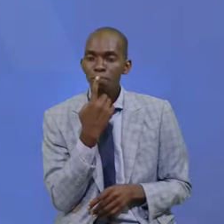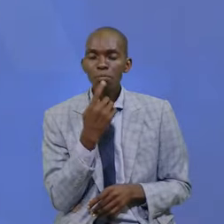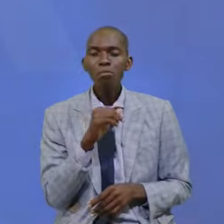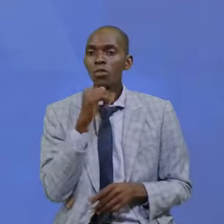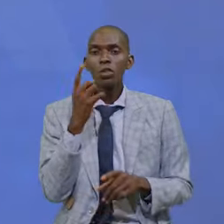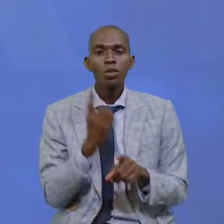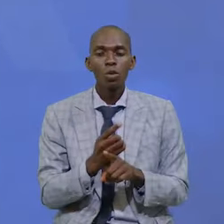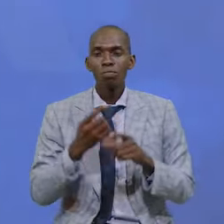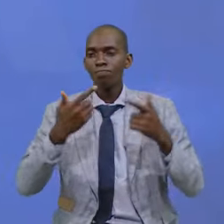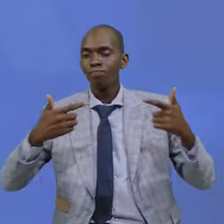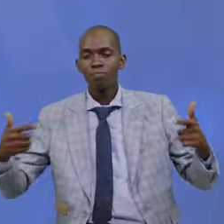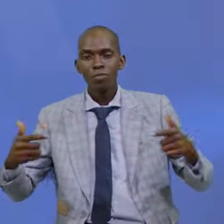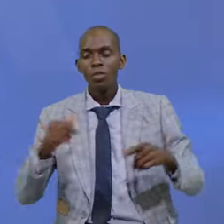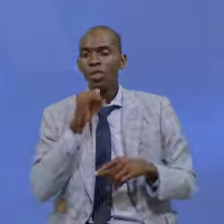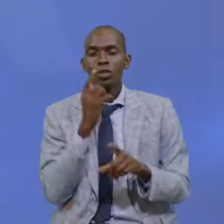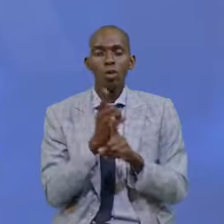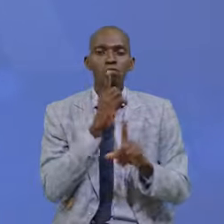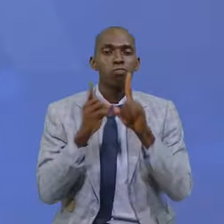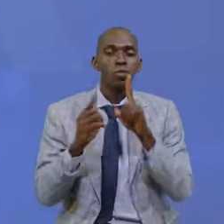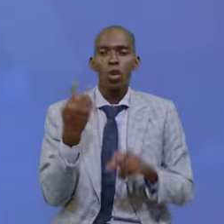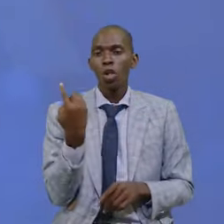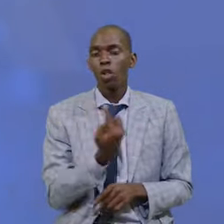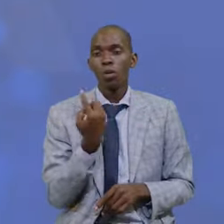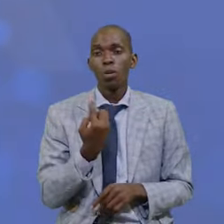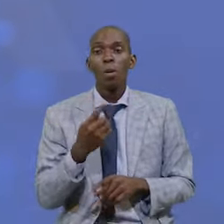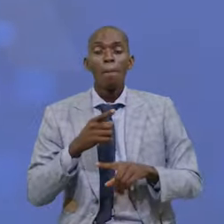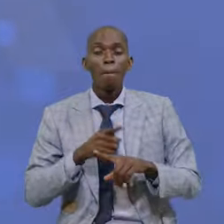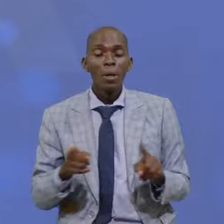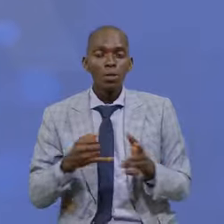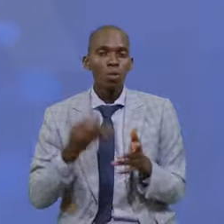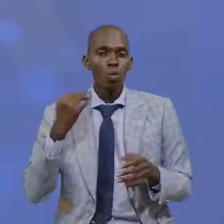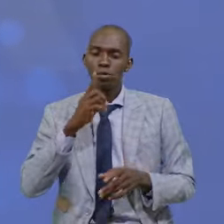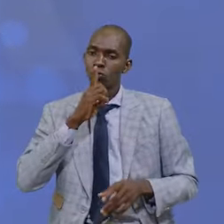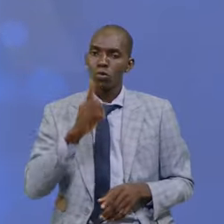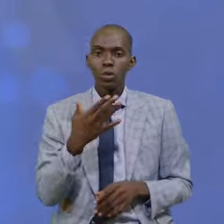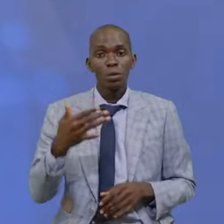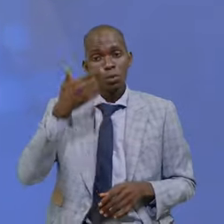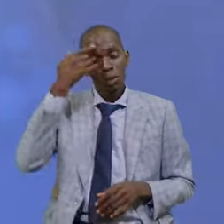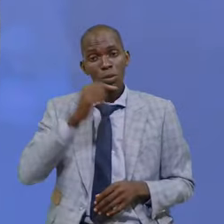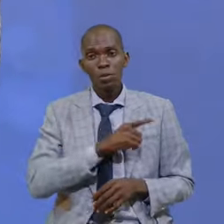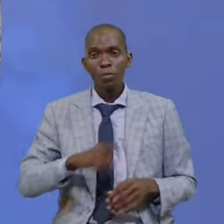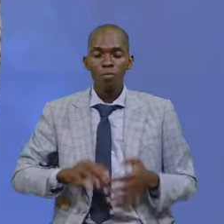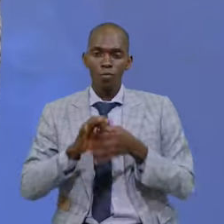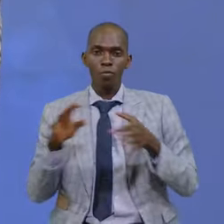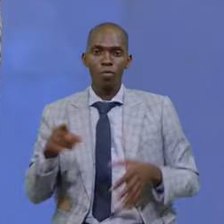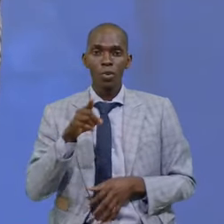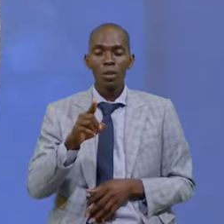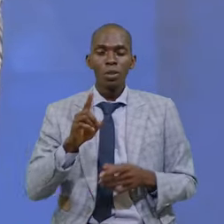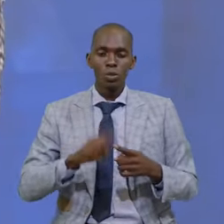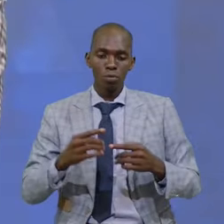the mouth. It was a real thing, because the Lord loosed him to promote